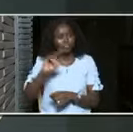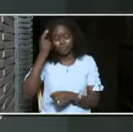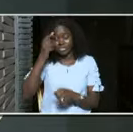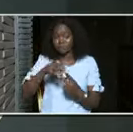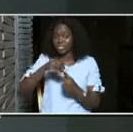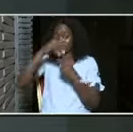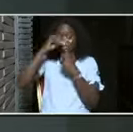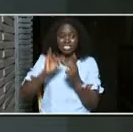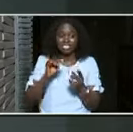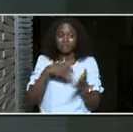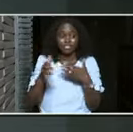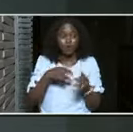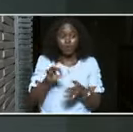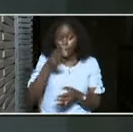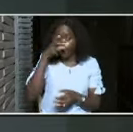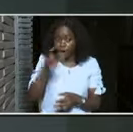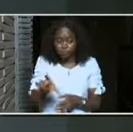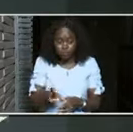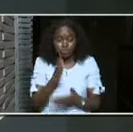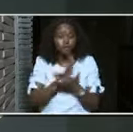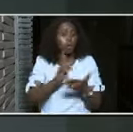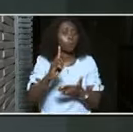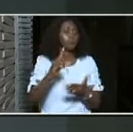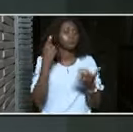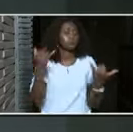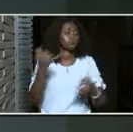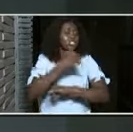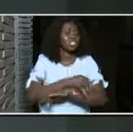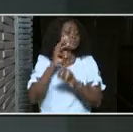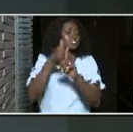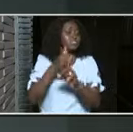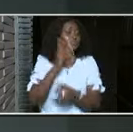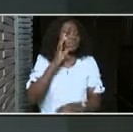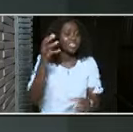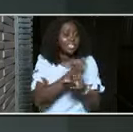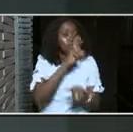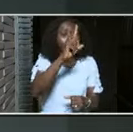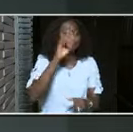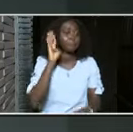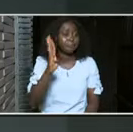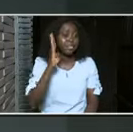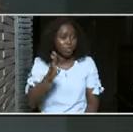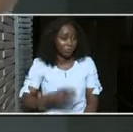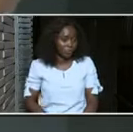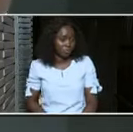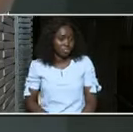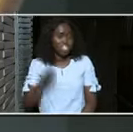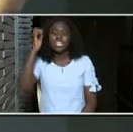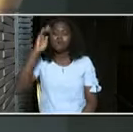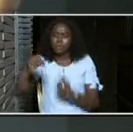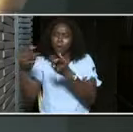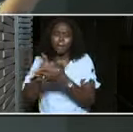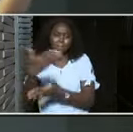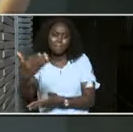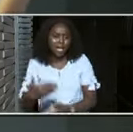corruption itself. Somebody who is, will today, he himself will get 1 billion. You go and buy dollar at all, whatever